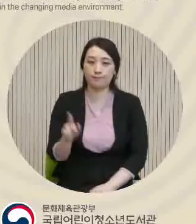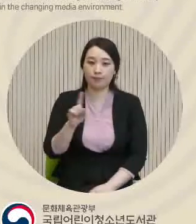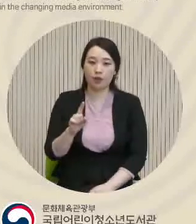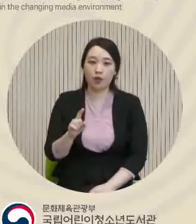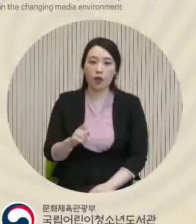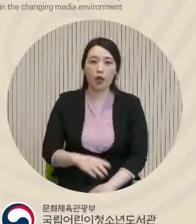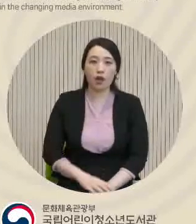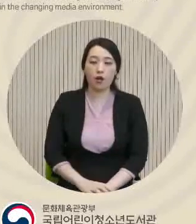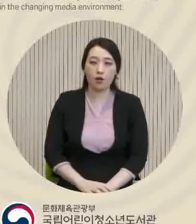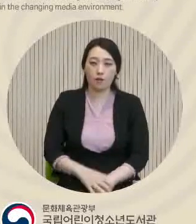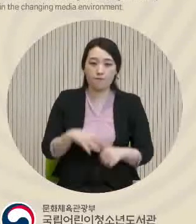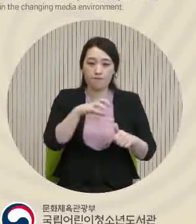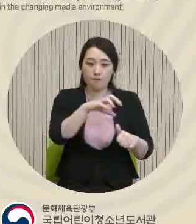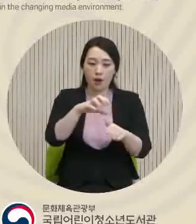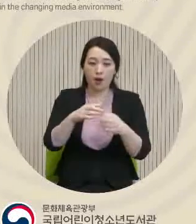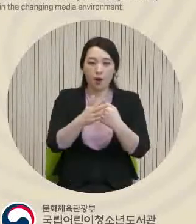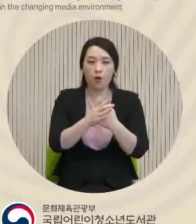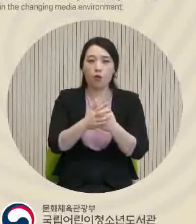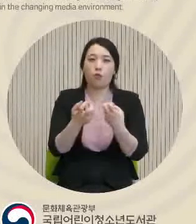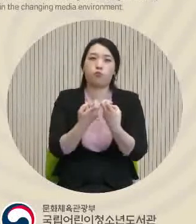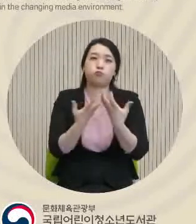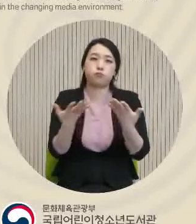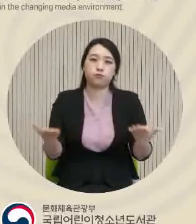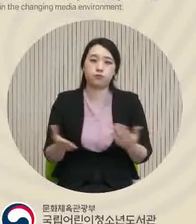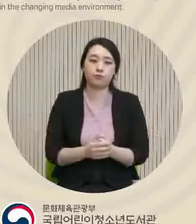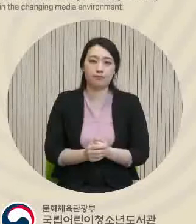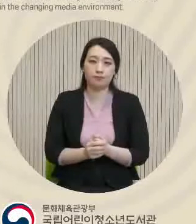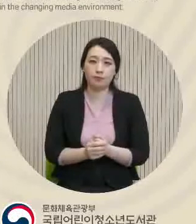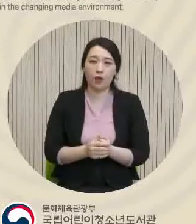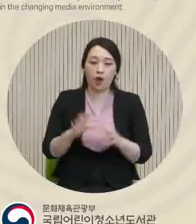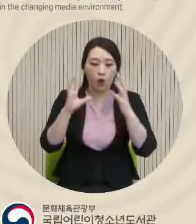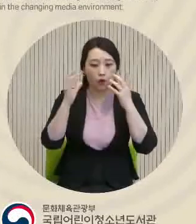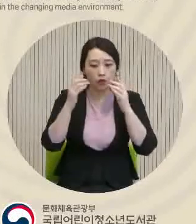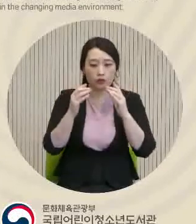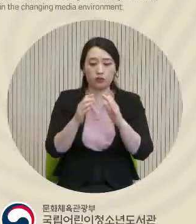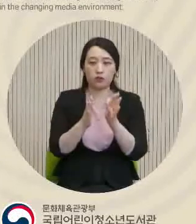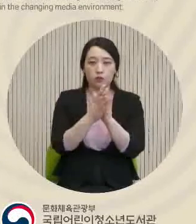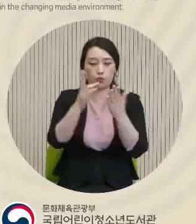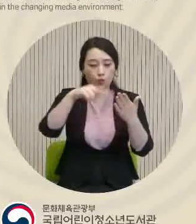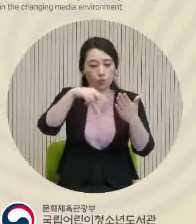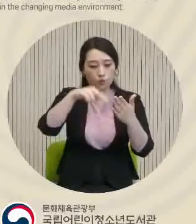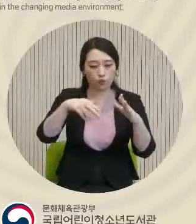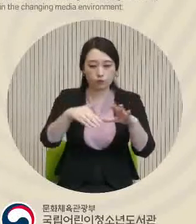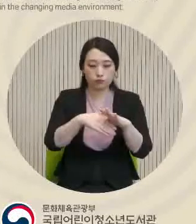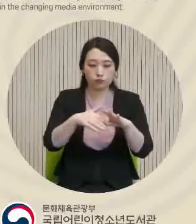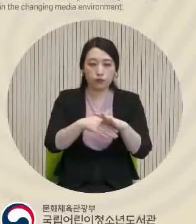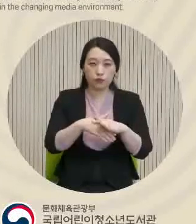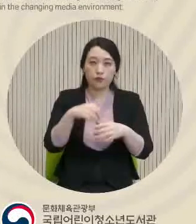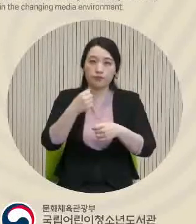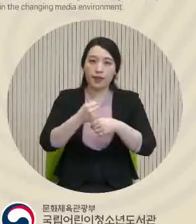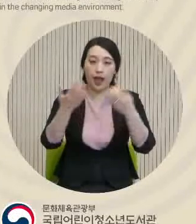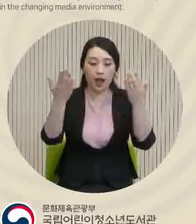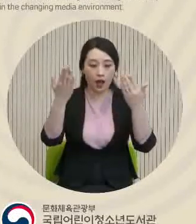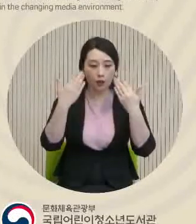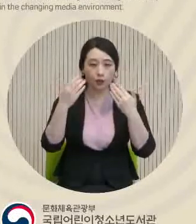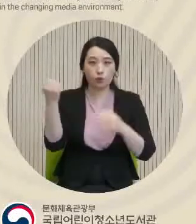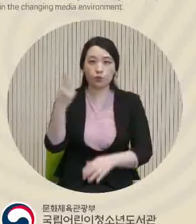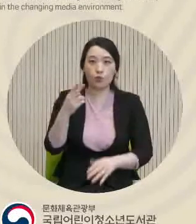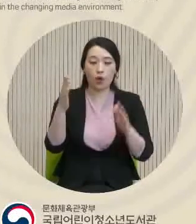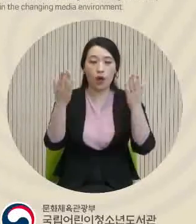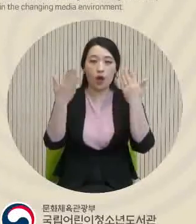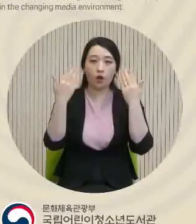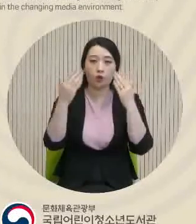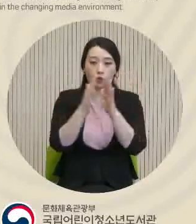pandemics, they have to be isolated because of the quarantine or the shutdown policies.